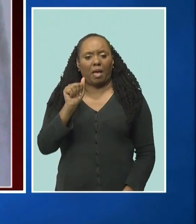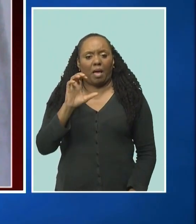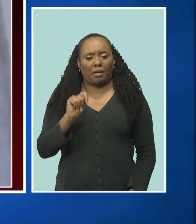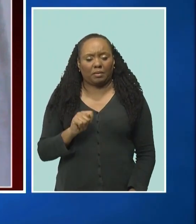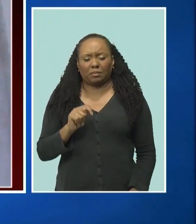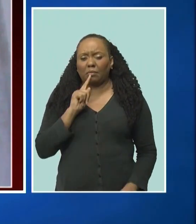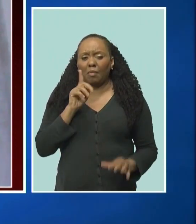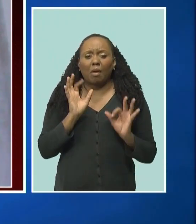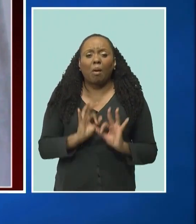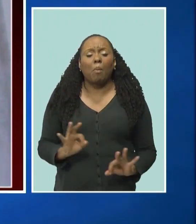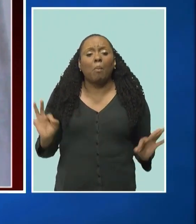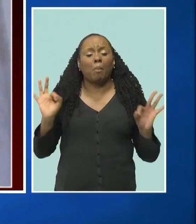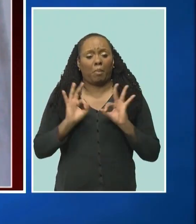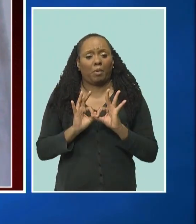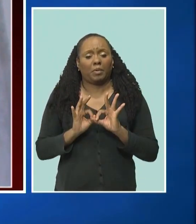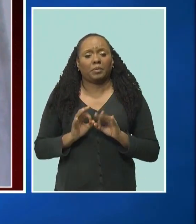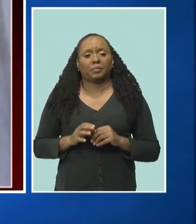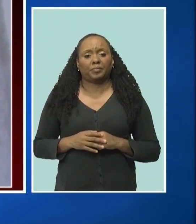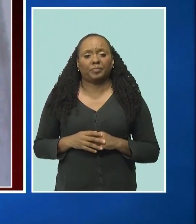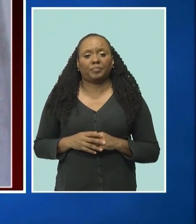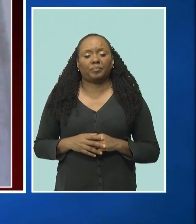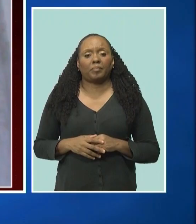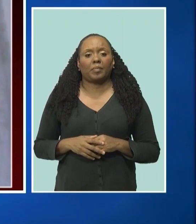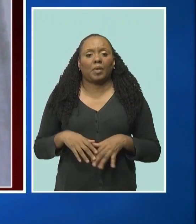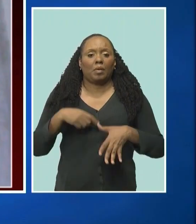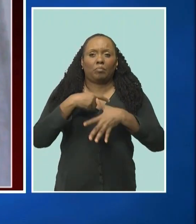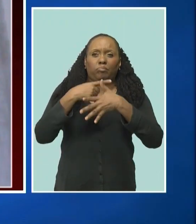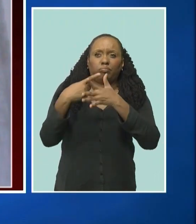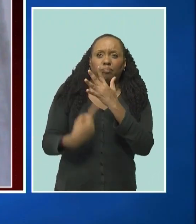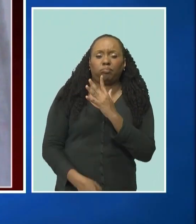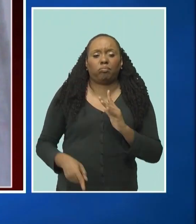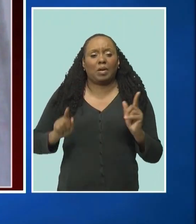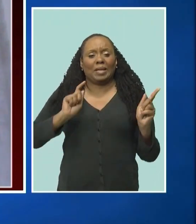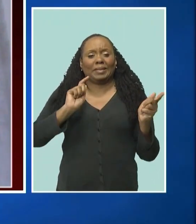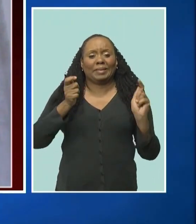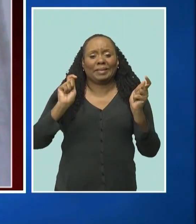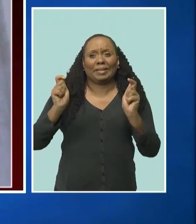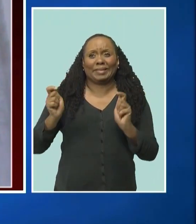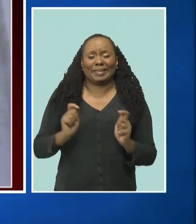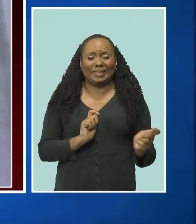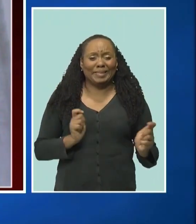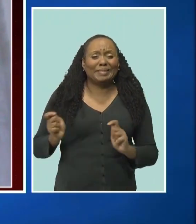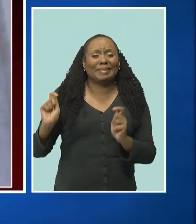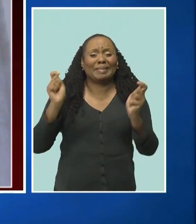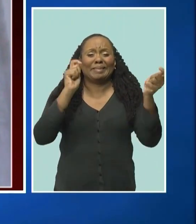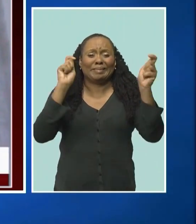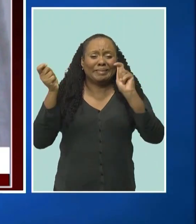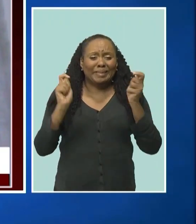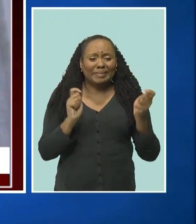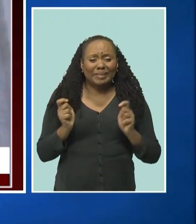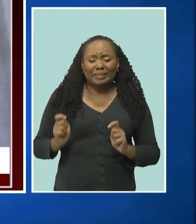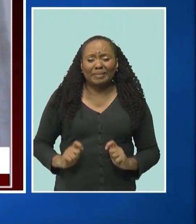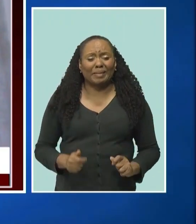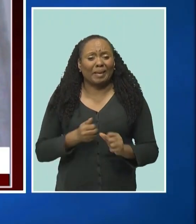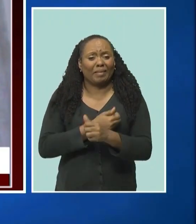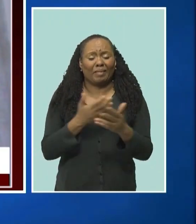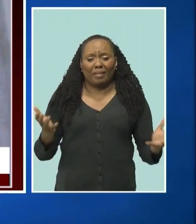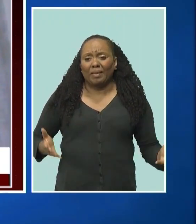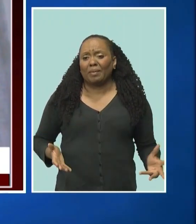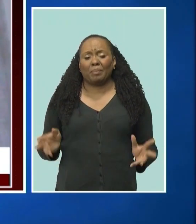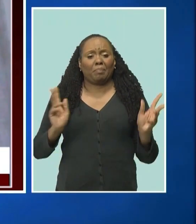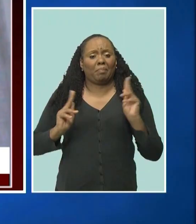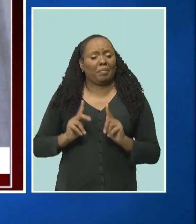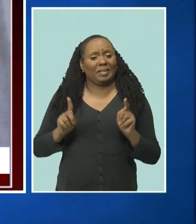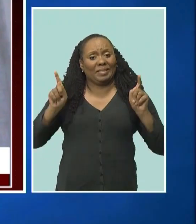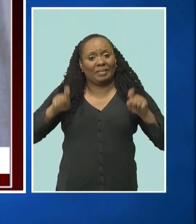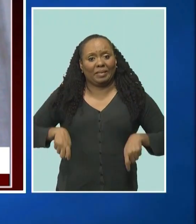As Dr. Sue mentioned, there are so many things that have changed in the world, and there are emerging needs that need